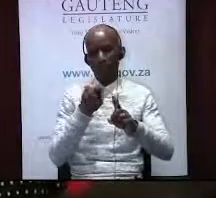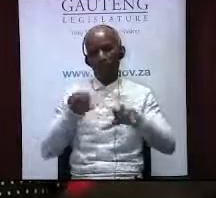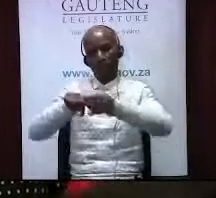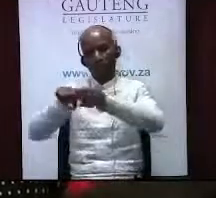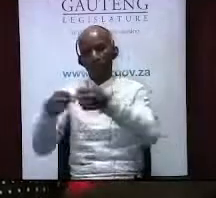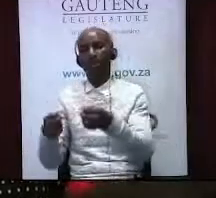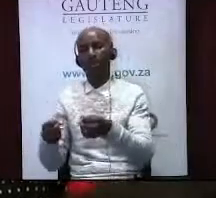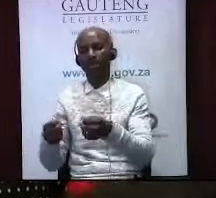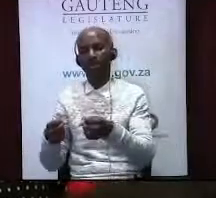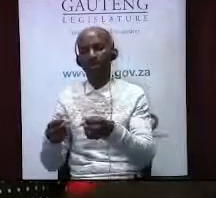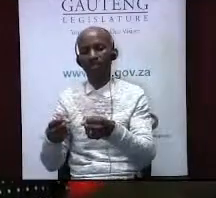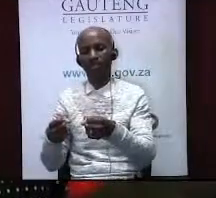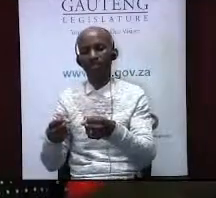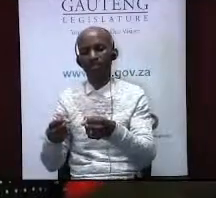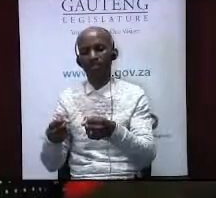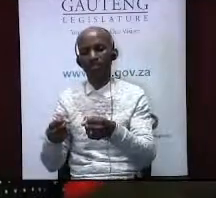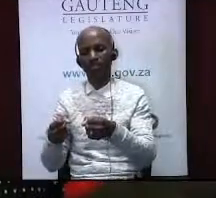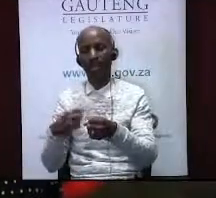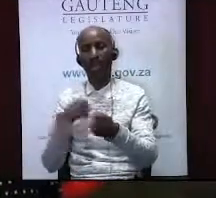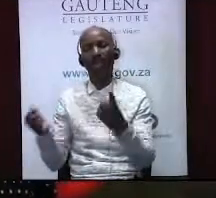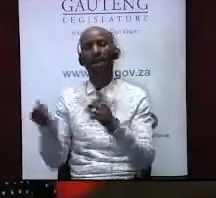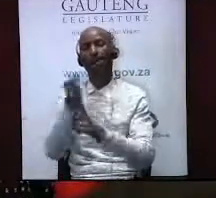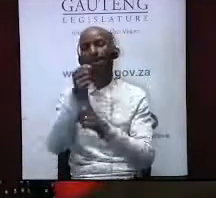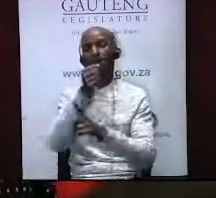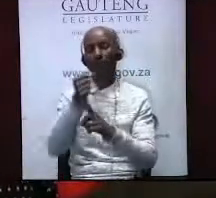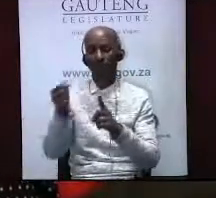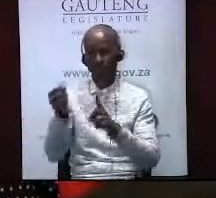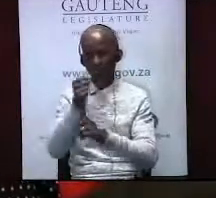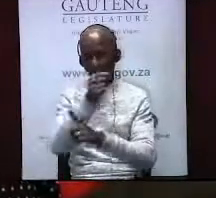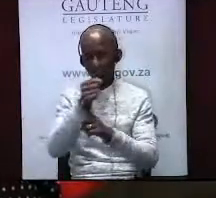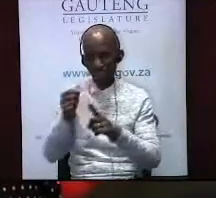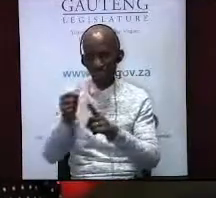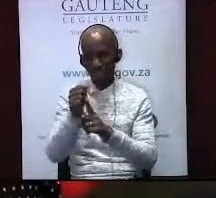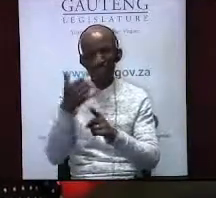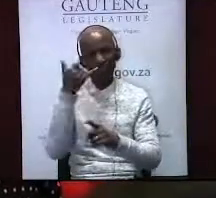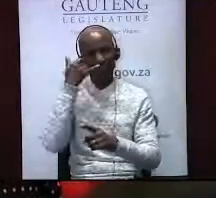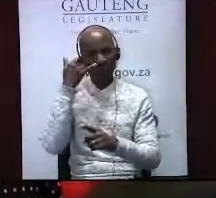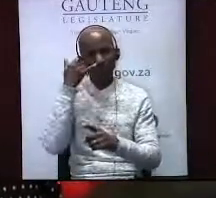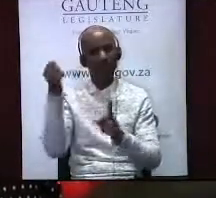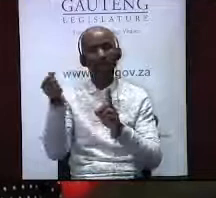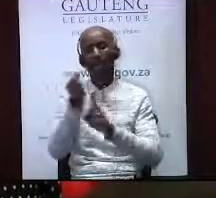brokenness and abuse. Drug abuse,